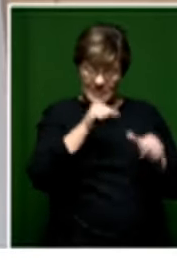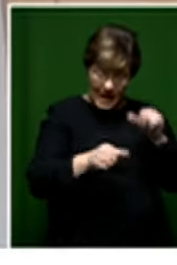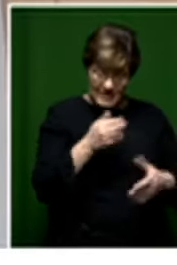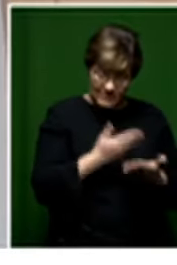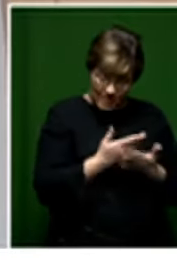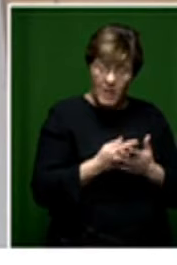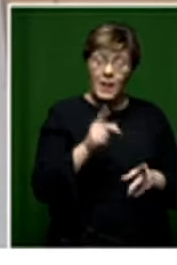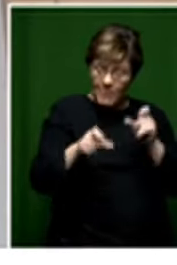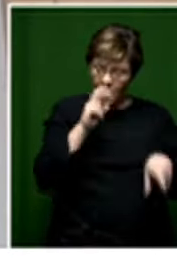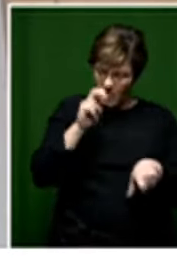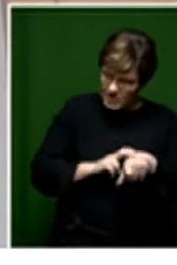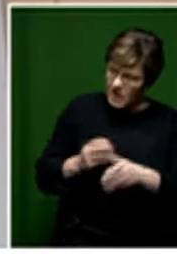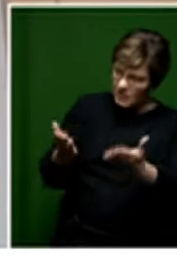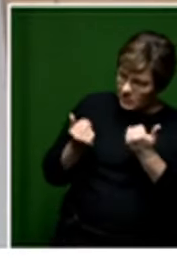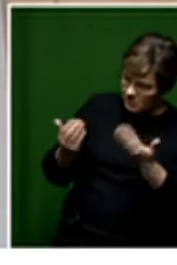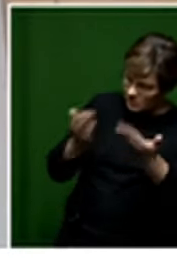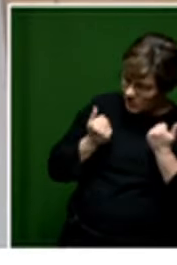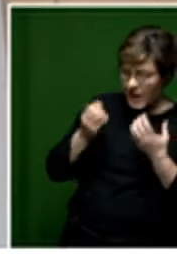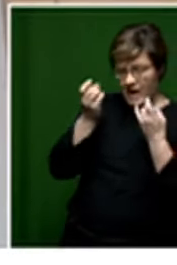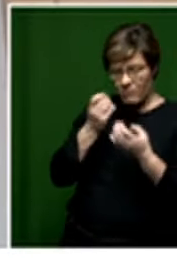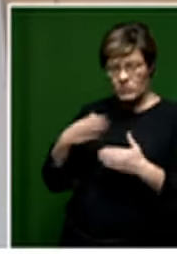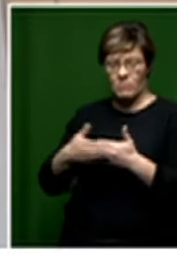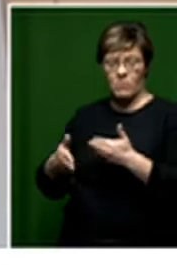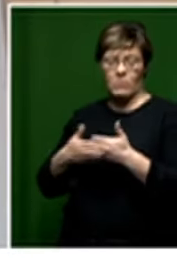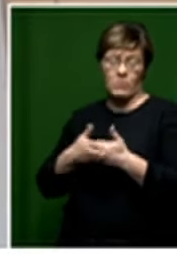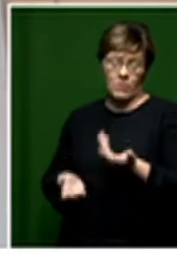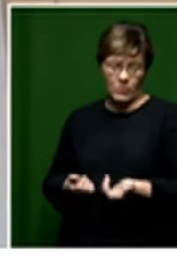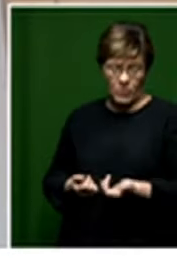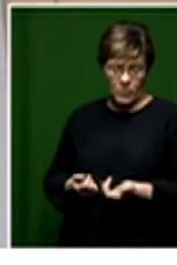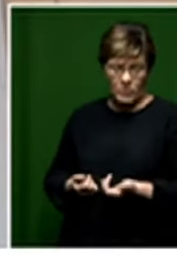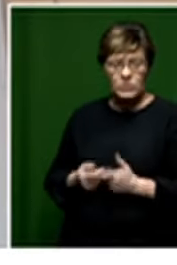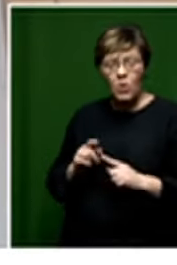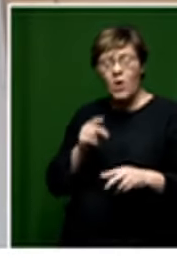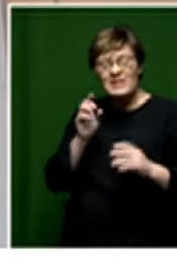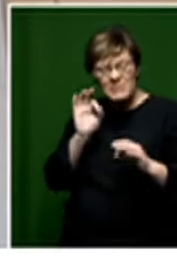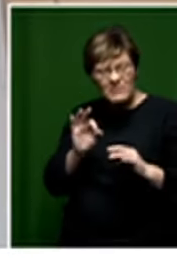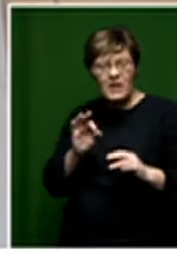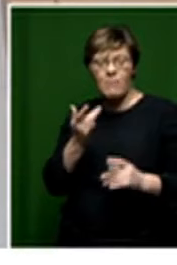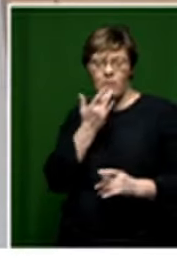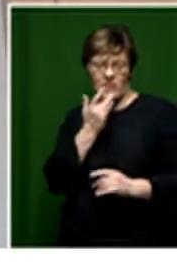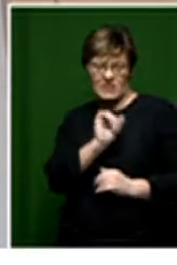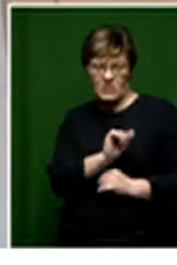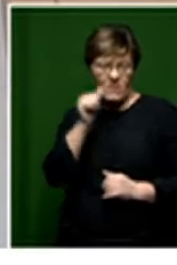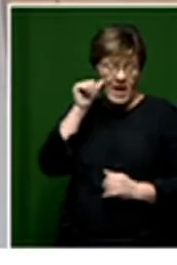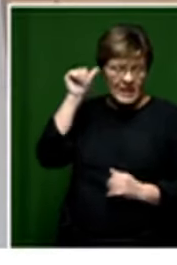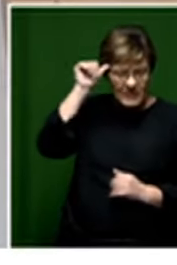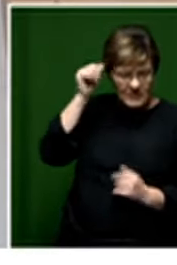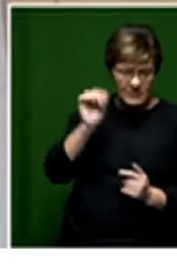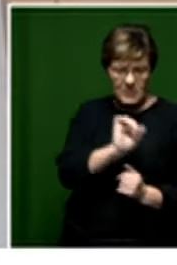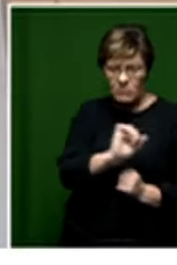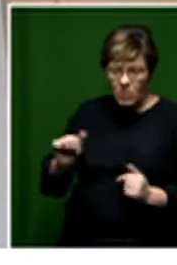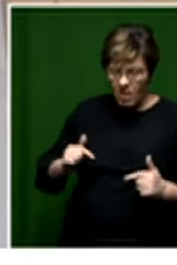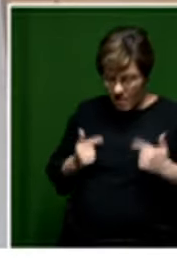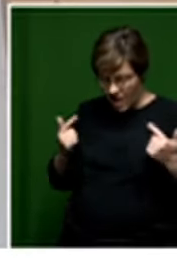available. That needs to be tailored, as I've mentioned already, around the particular preferences of adults in their